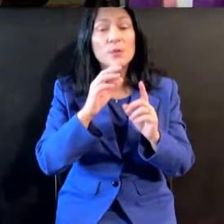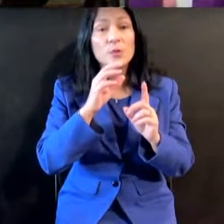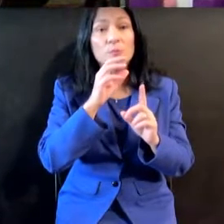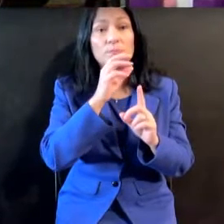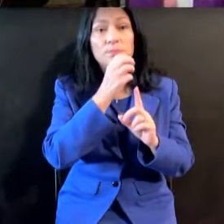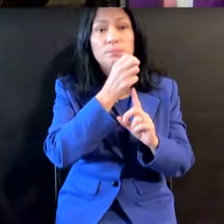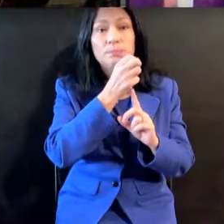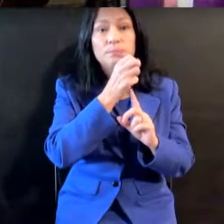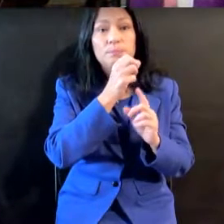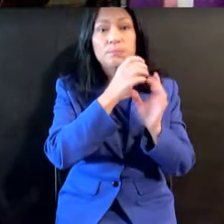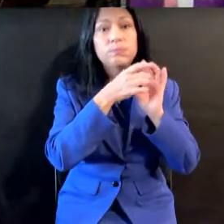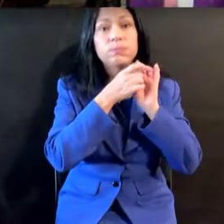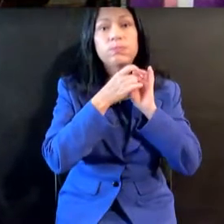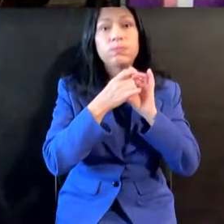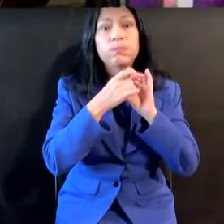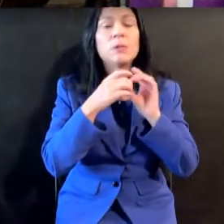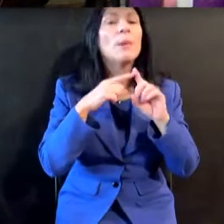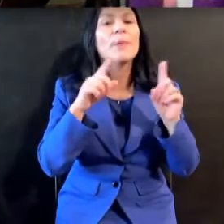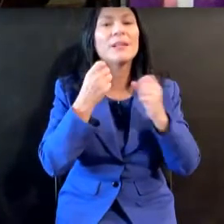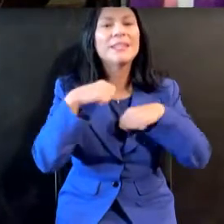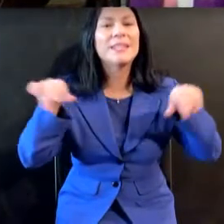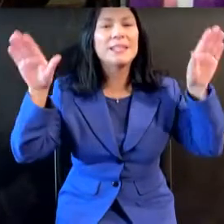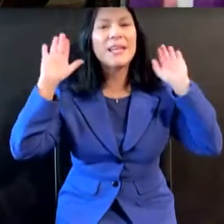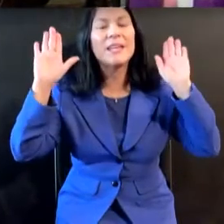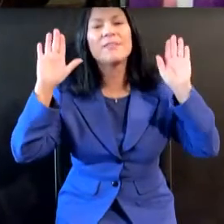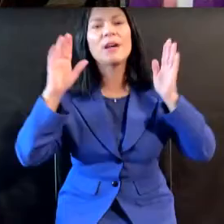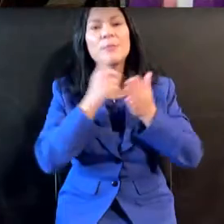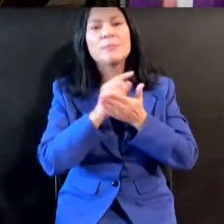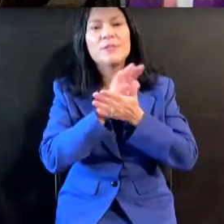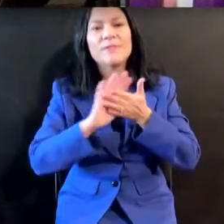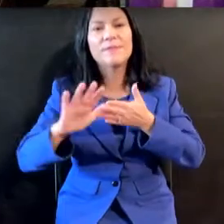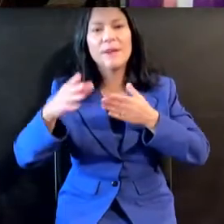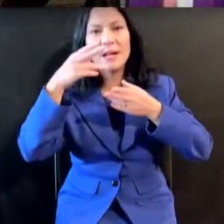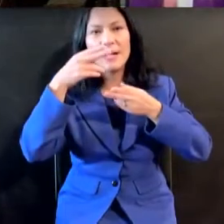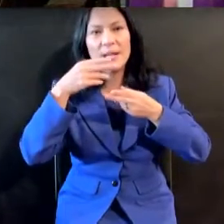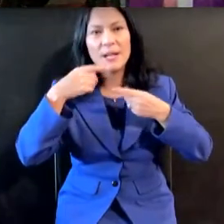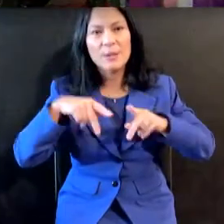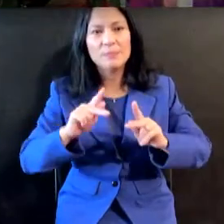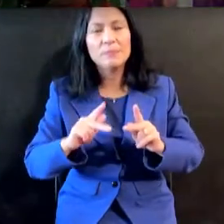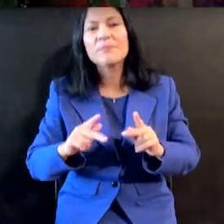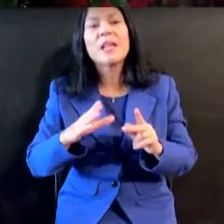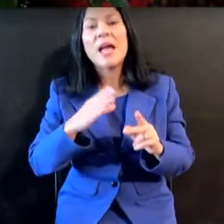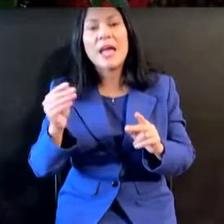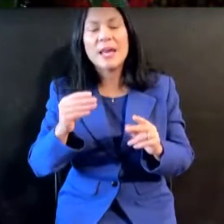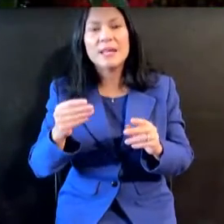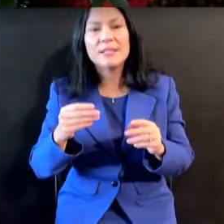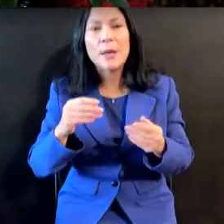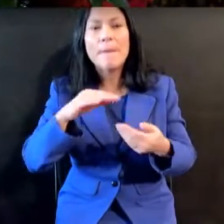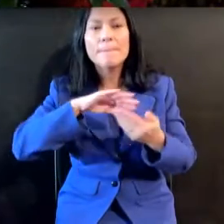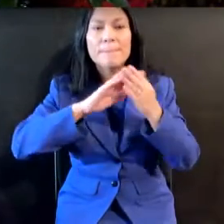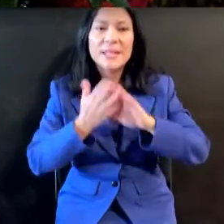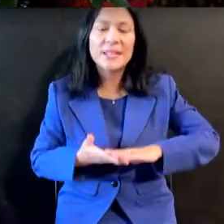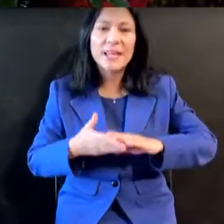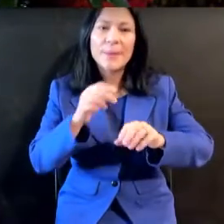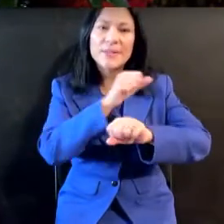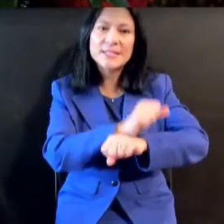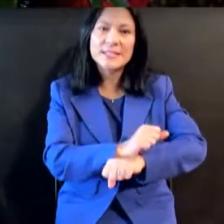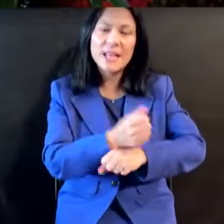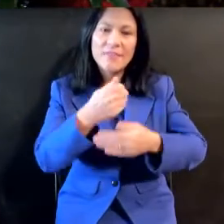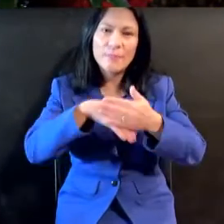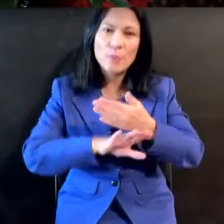up his divine privileges. He took the humble position of a slave and was born as a human